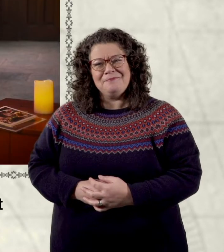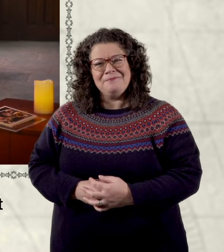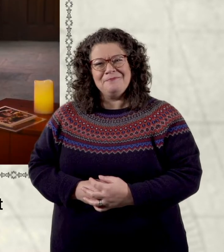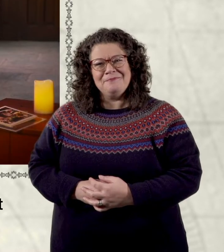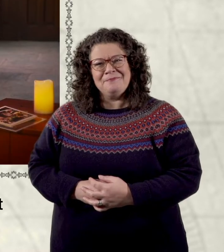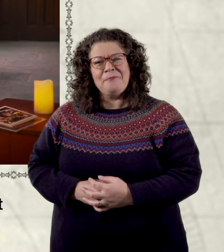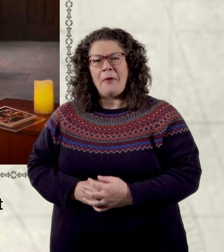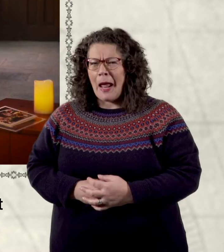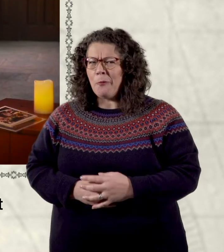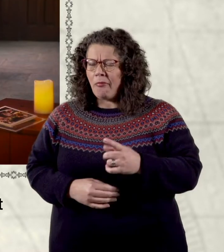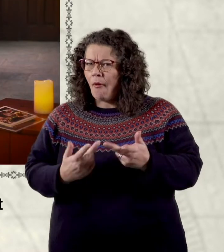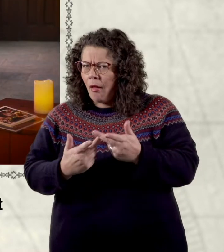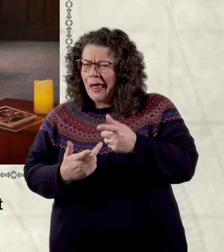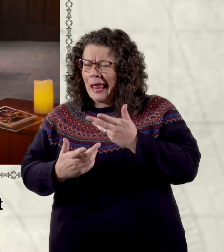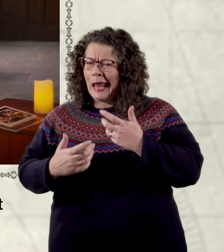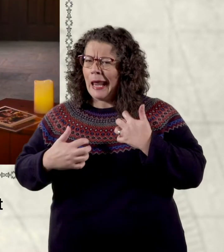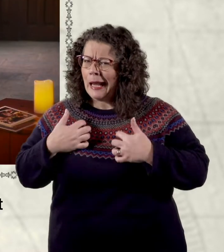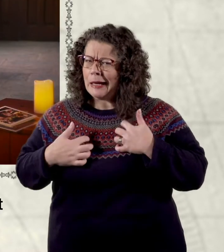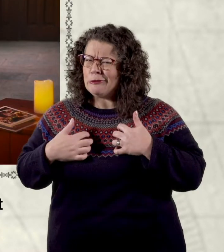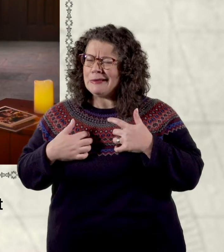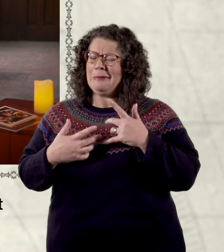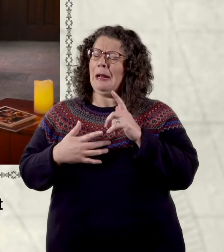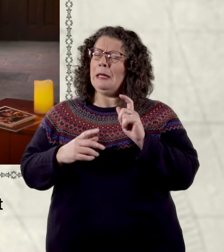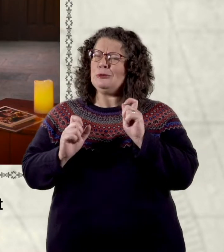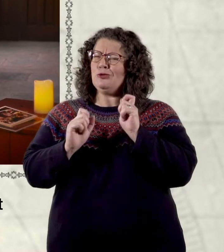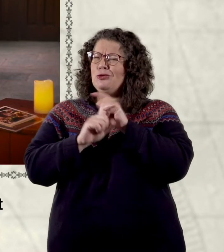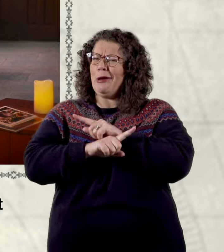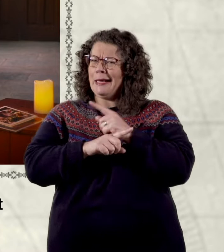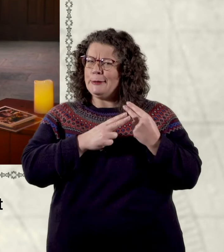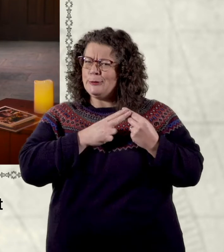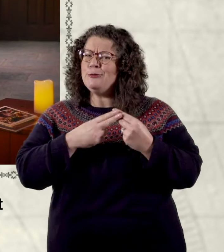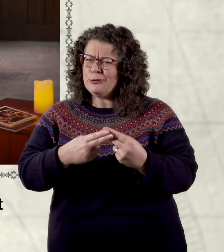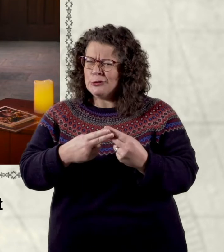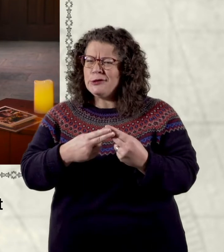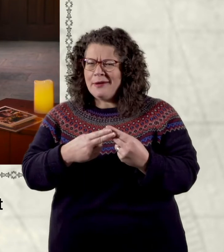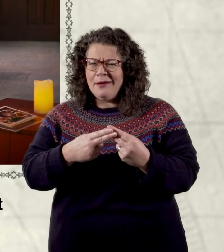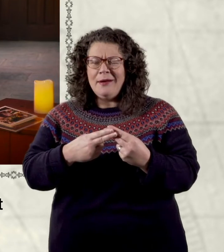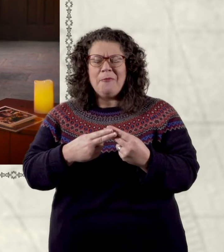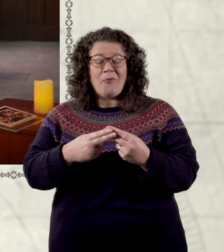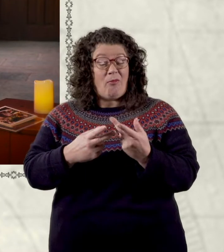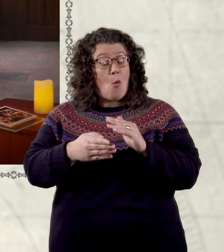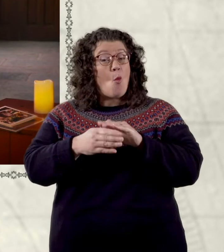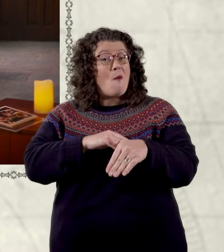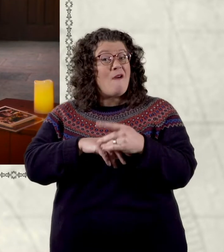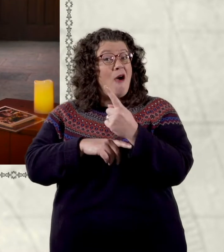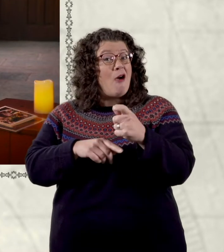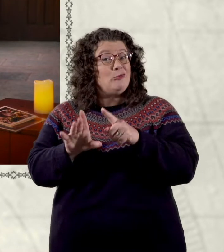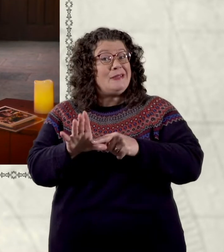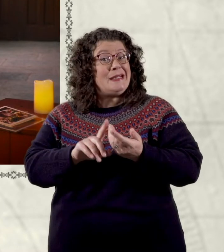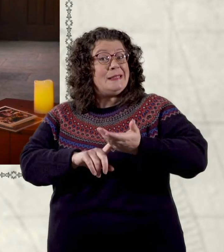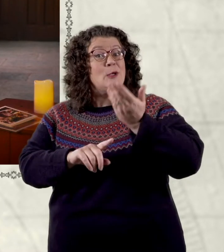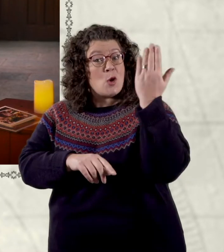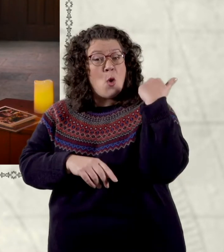Oh, and now here's an interesting, if not a little strange tradition for you. More than 100 years ago,